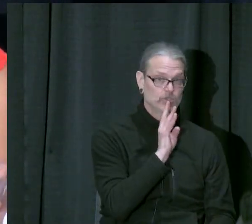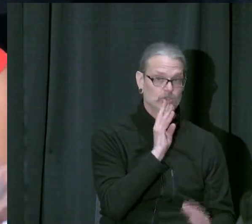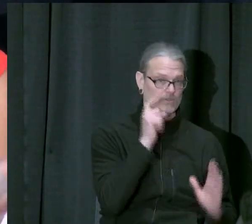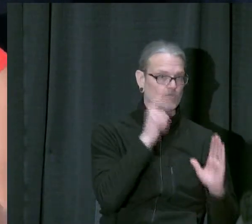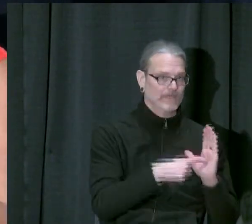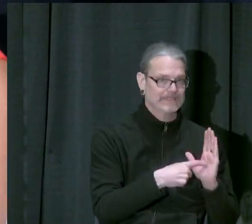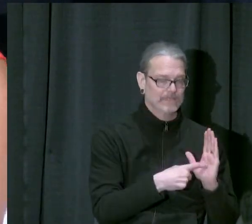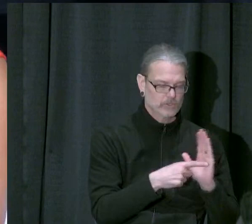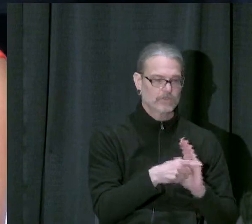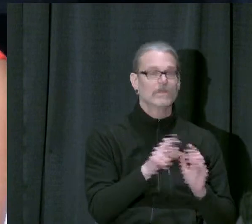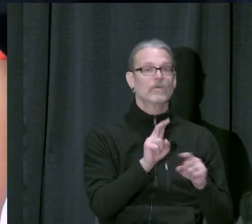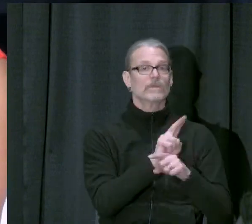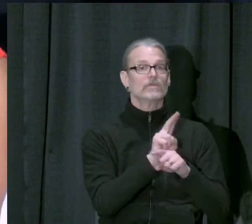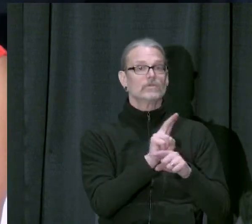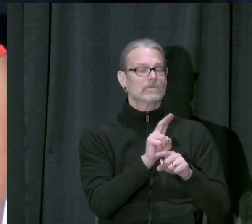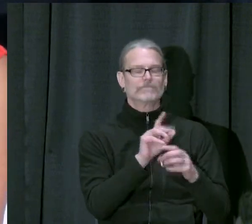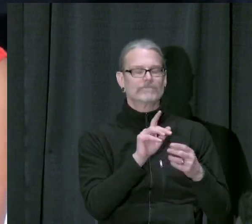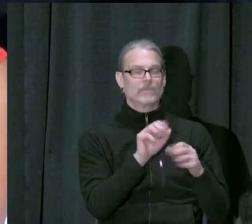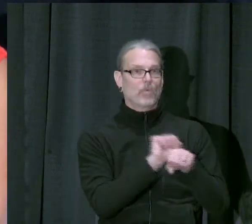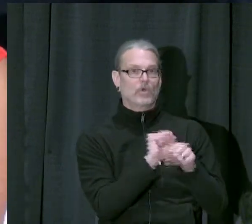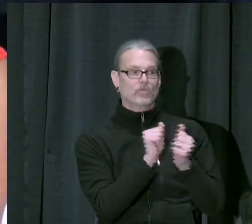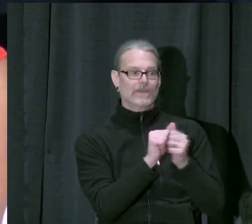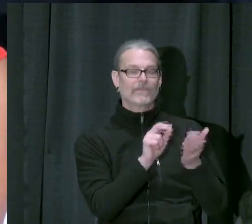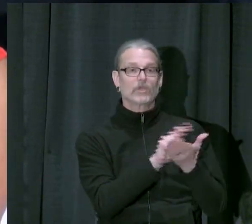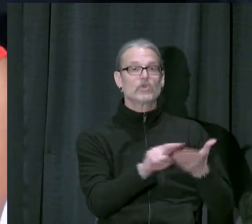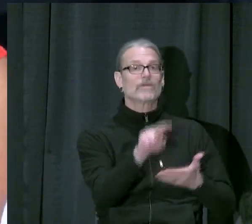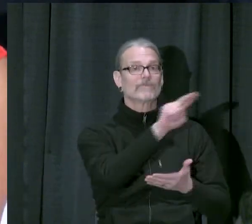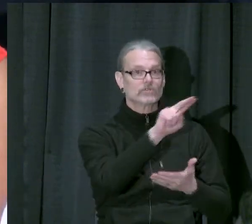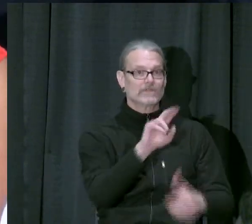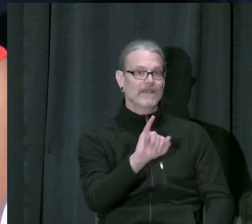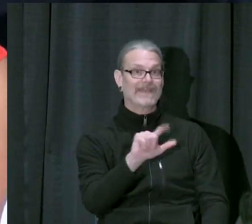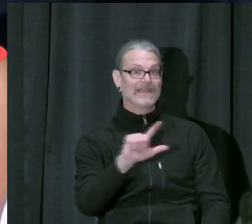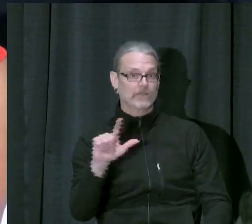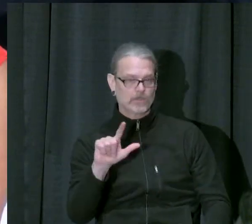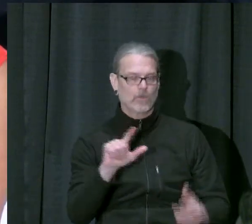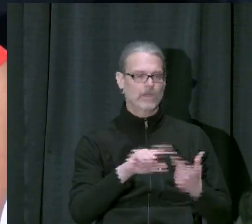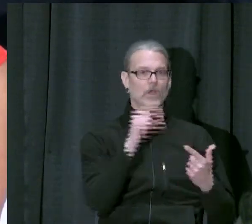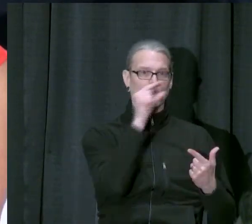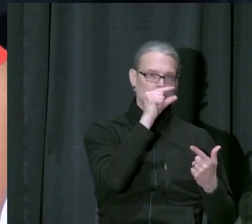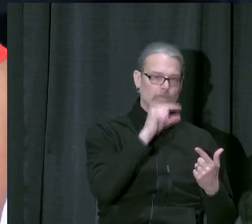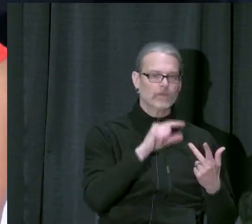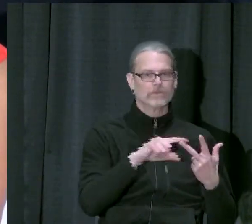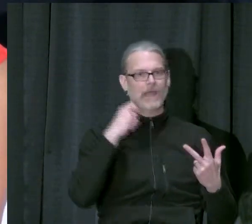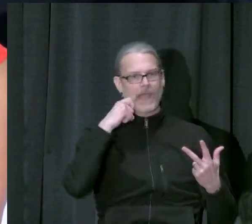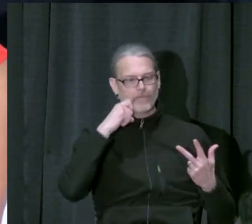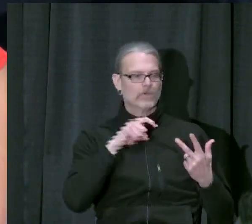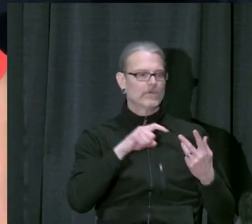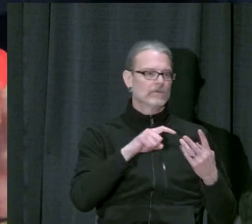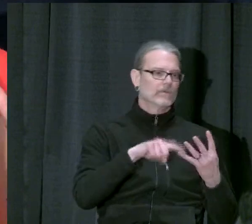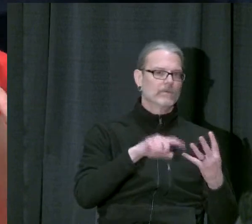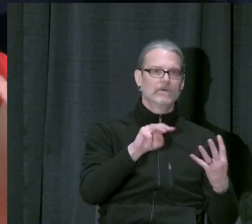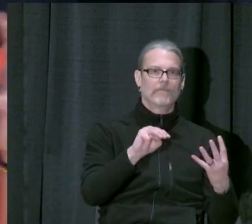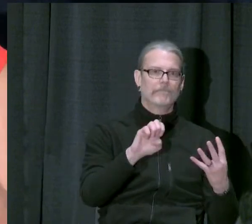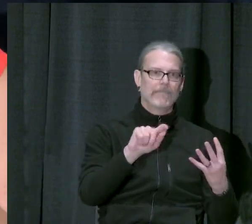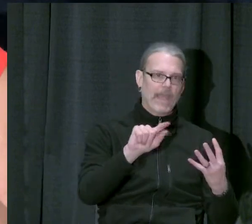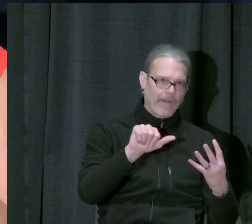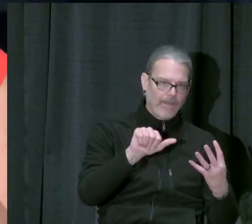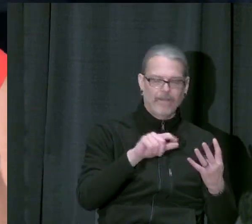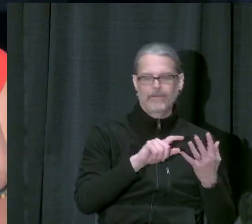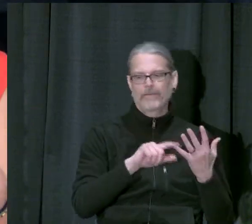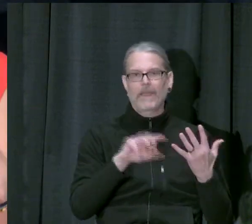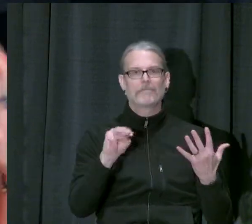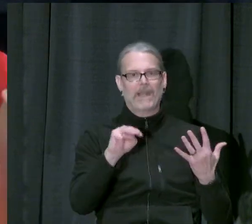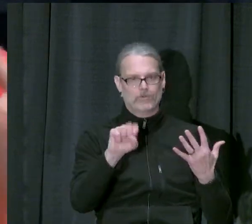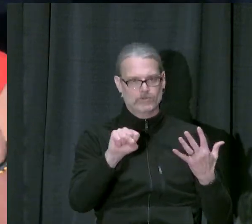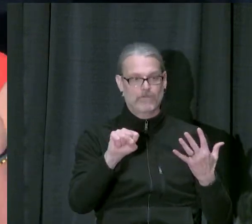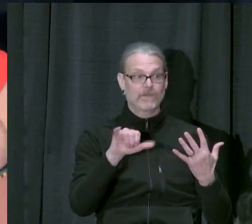worked with the University of Illinois, Google, Apple, Meta, and Microsoft. And so this is a combined project to be